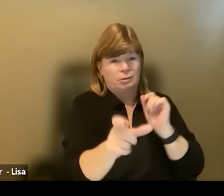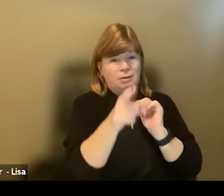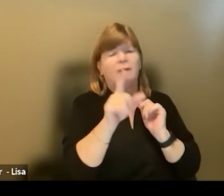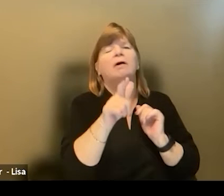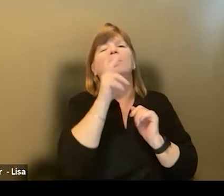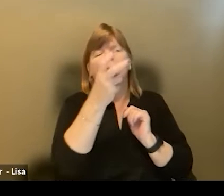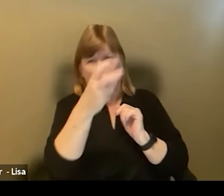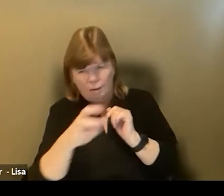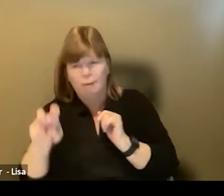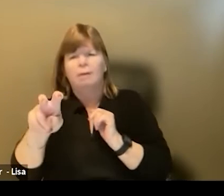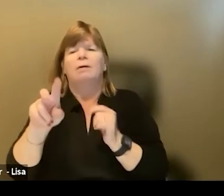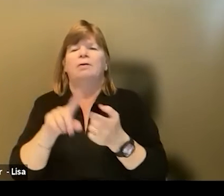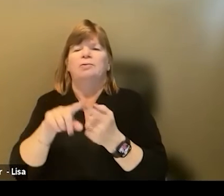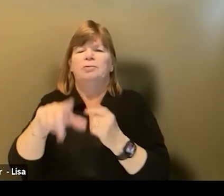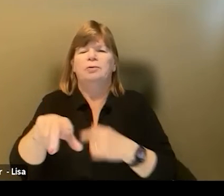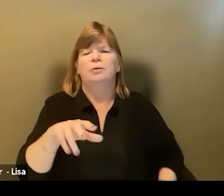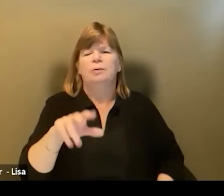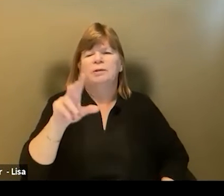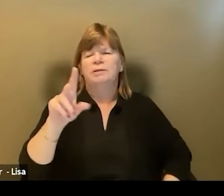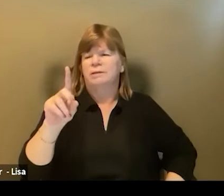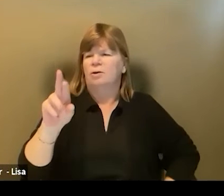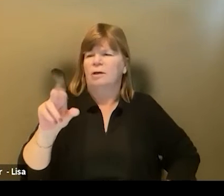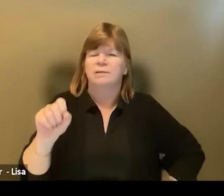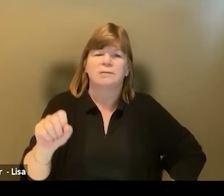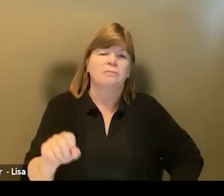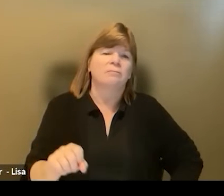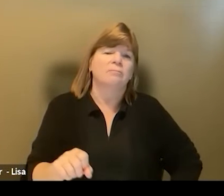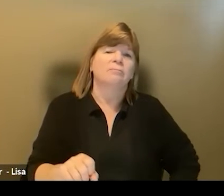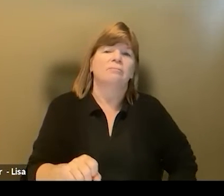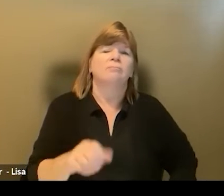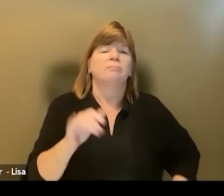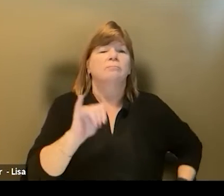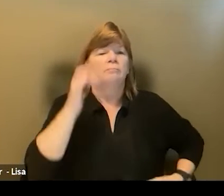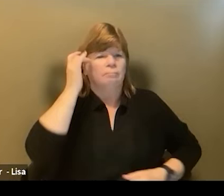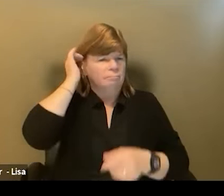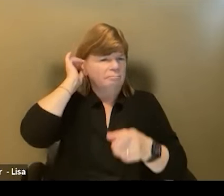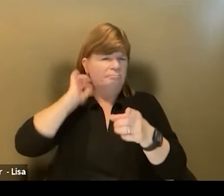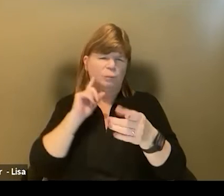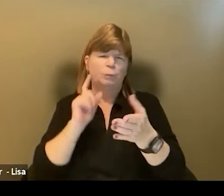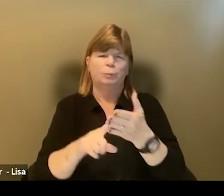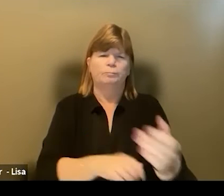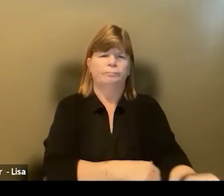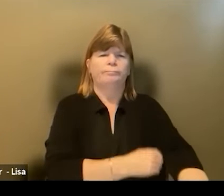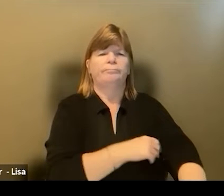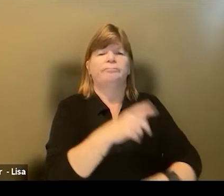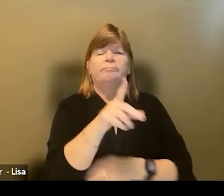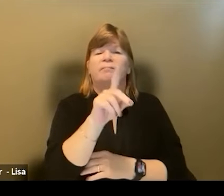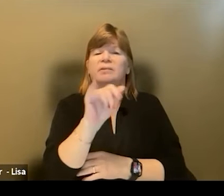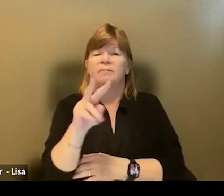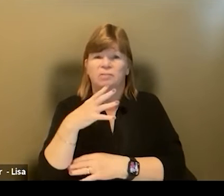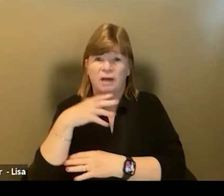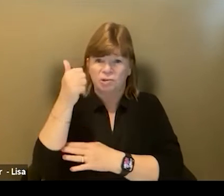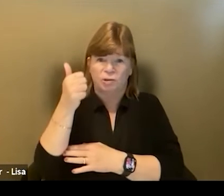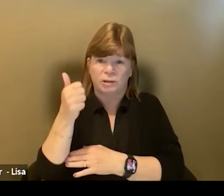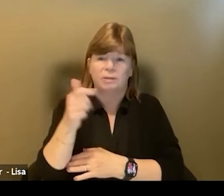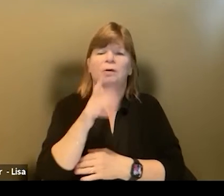be transitioning to DDRS. I also just want to recognize here, Division of Aging will continue